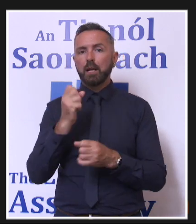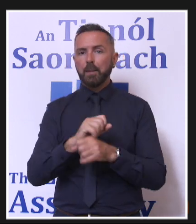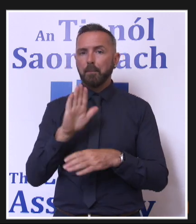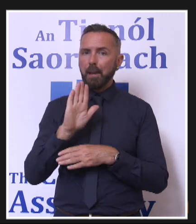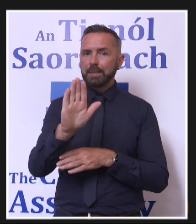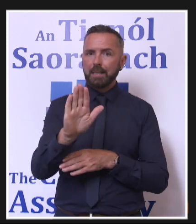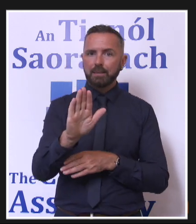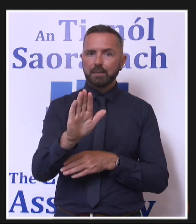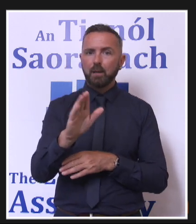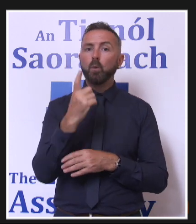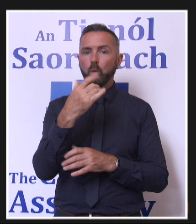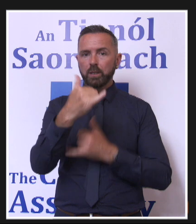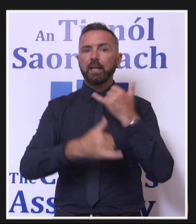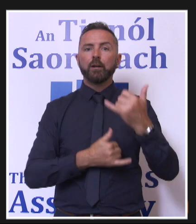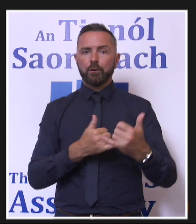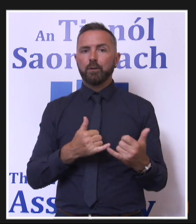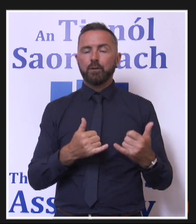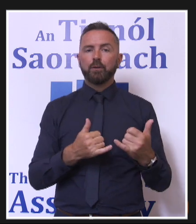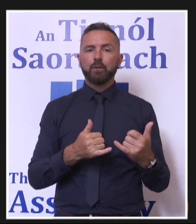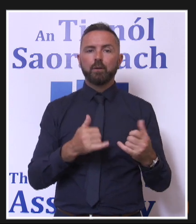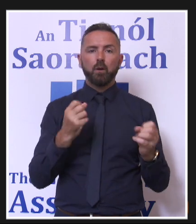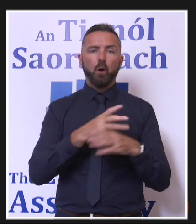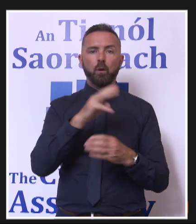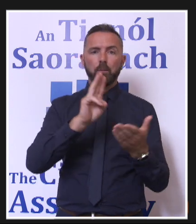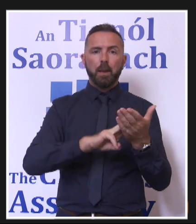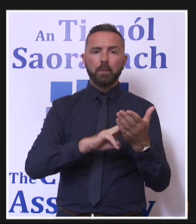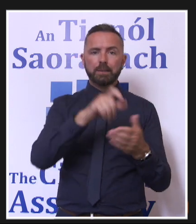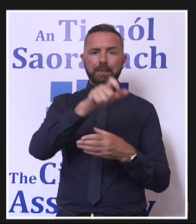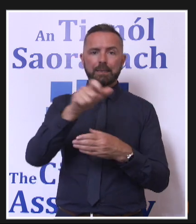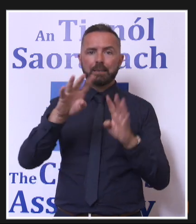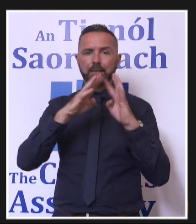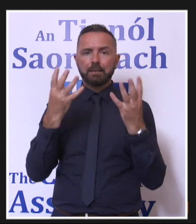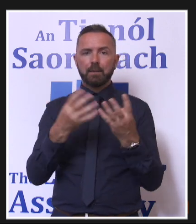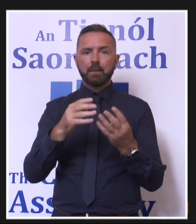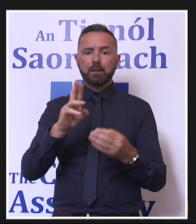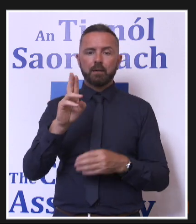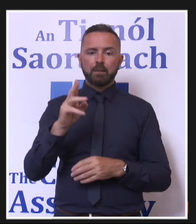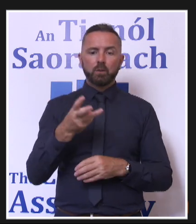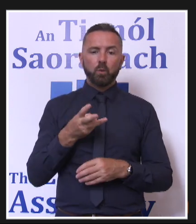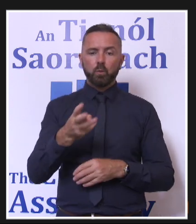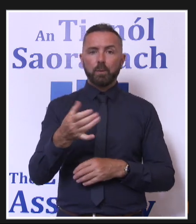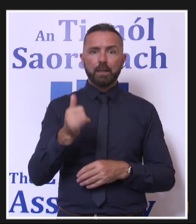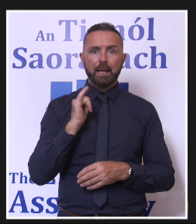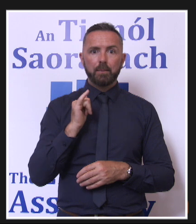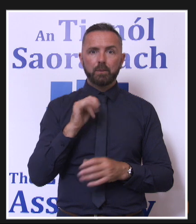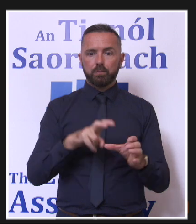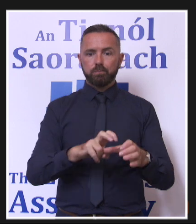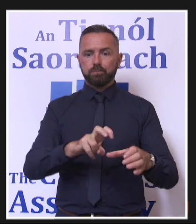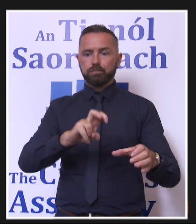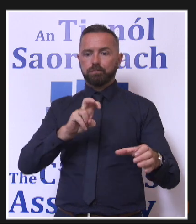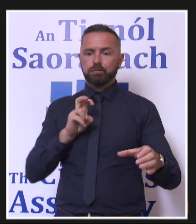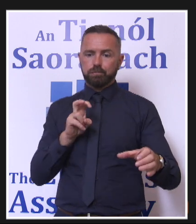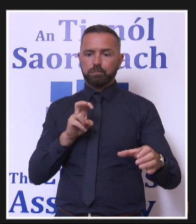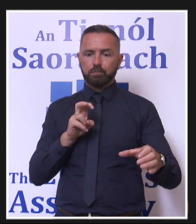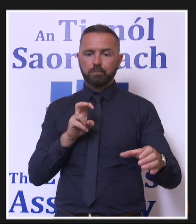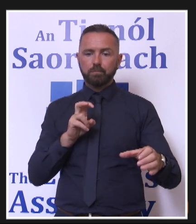It's a year, so at the end of the year they will be able by half of the assembly to be able